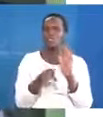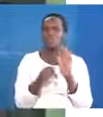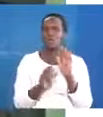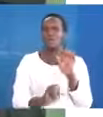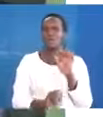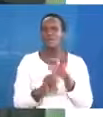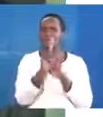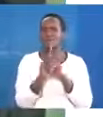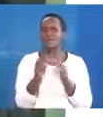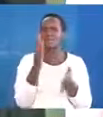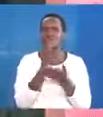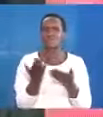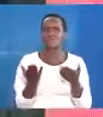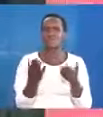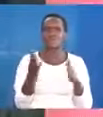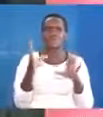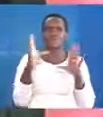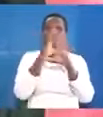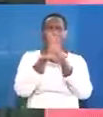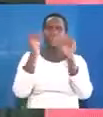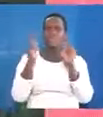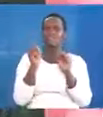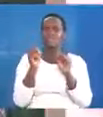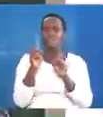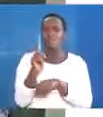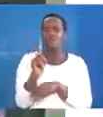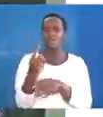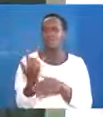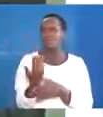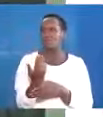an imperial presidency, recreating it.